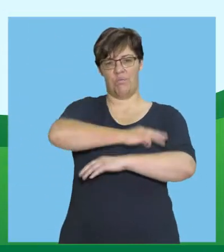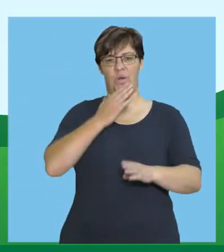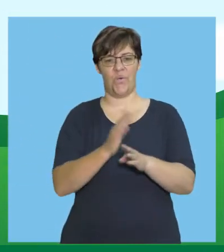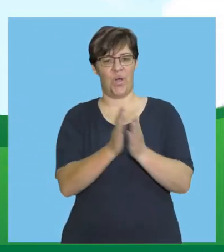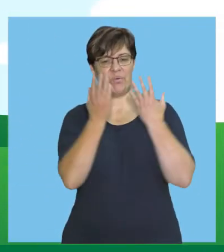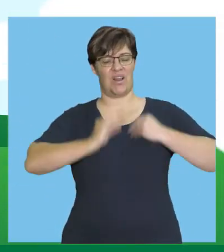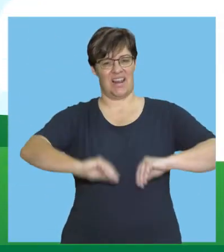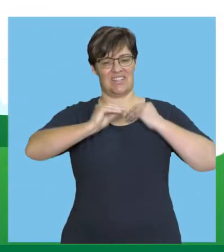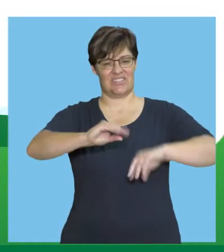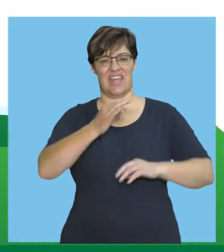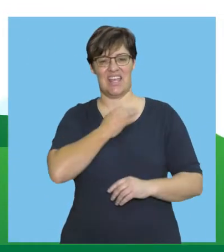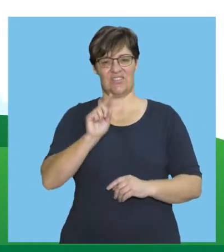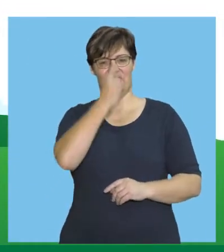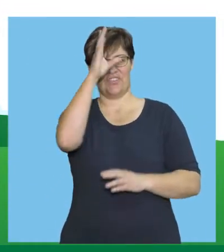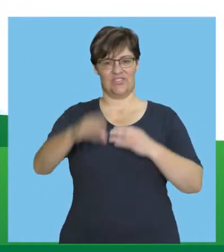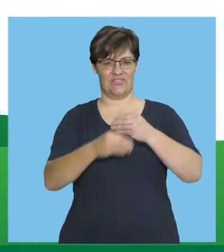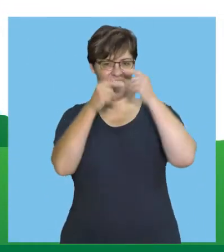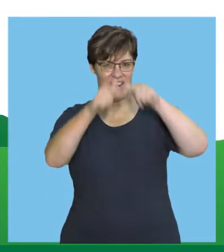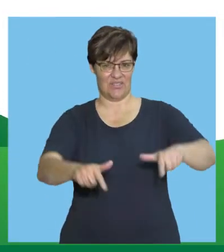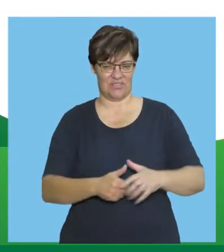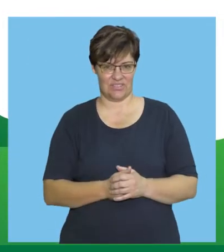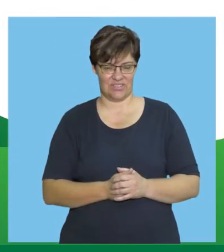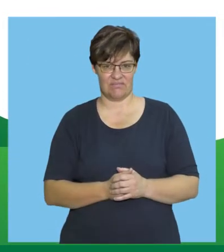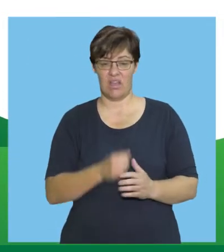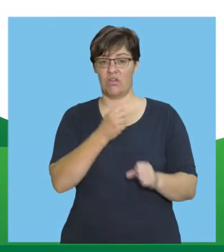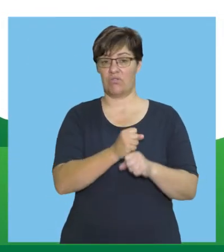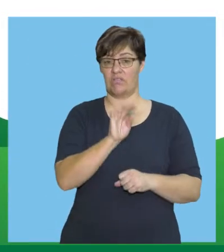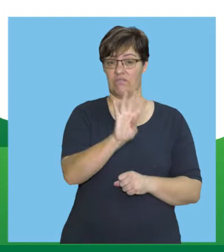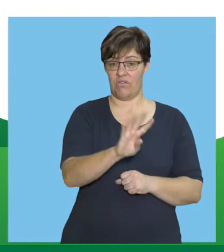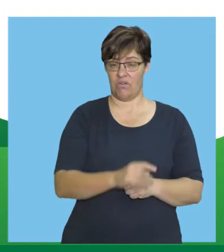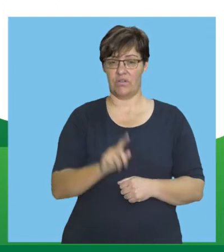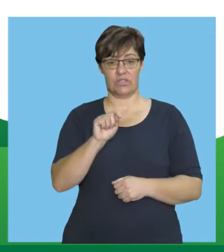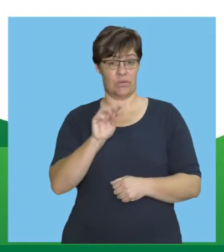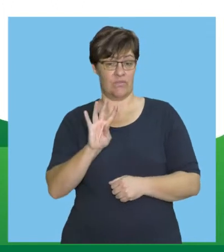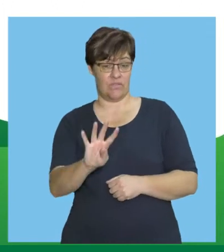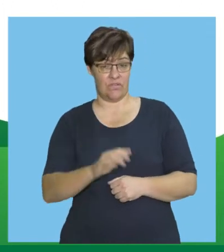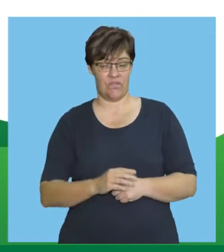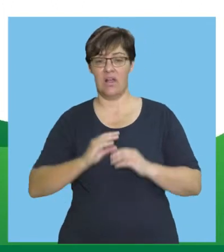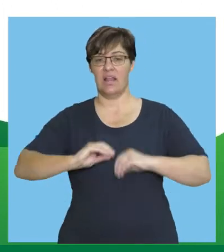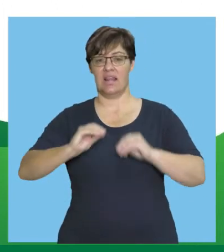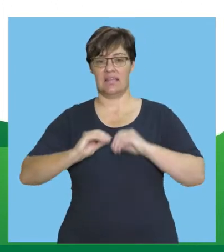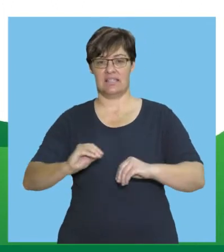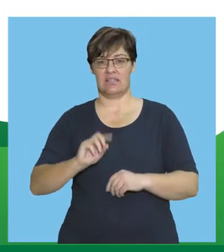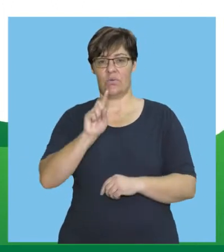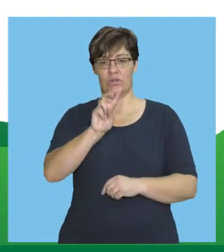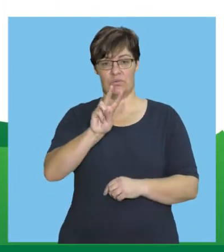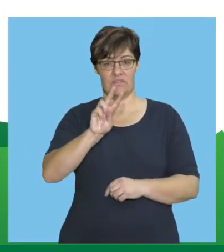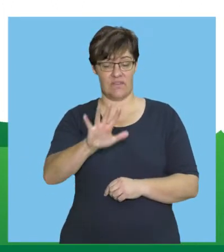This is a Rainbow Workbook lesson for English First Additional Language, Grade 4, Term 4,